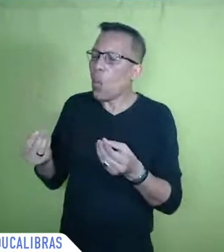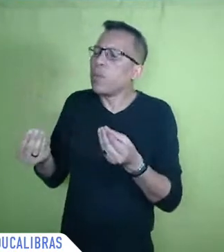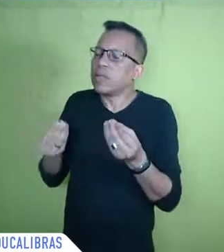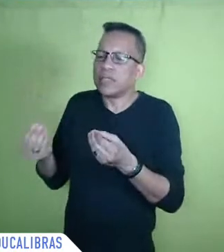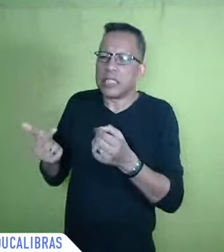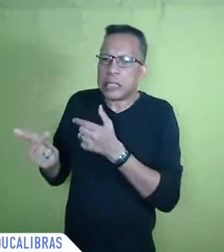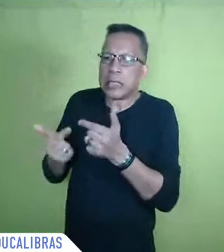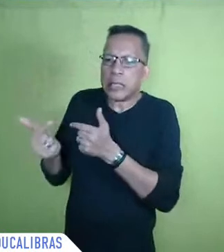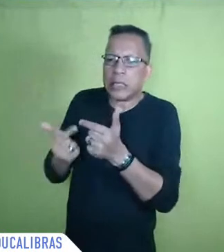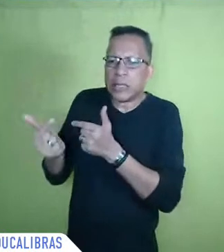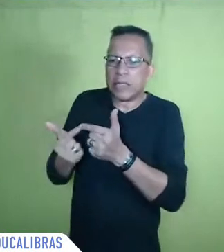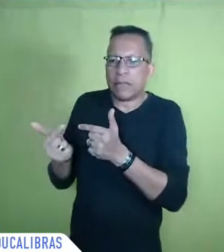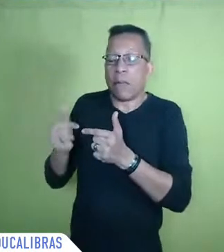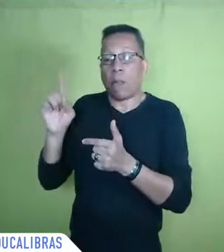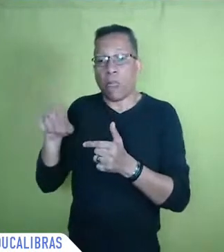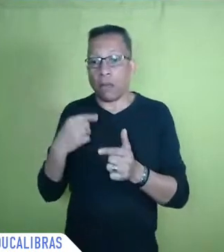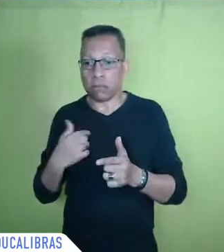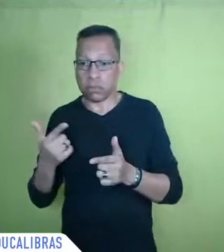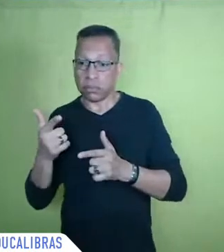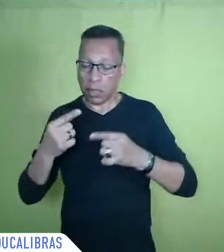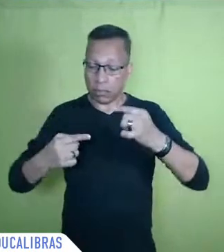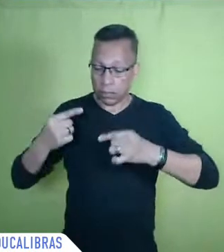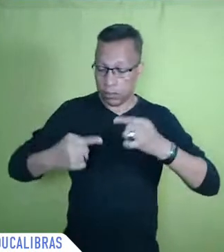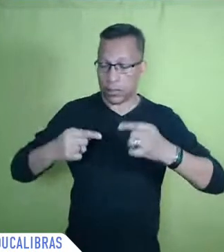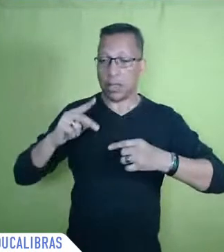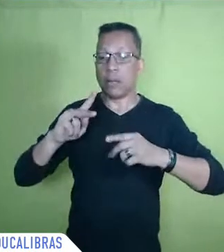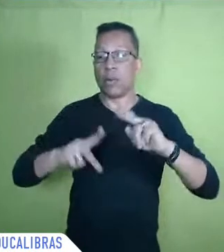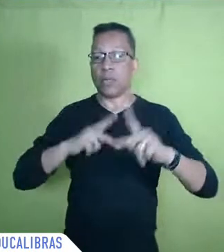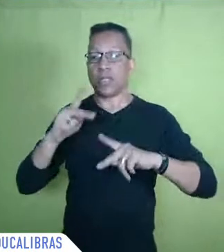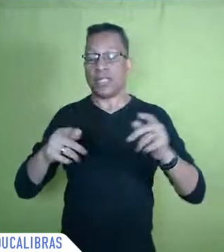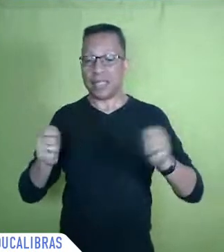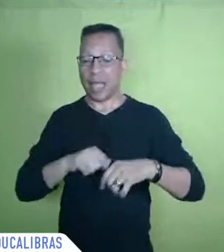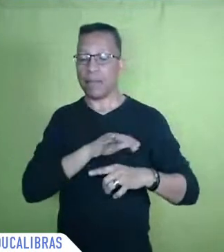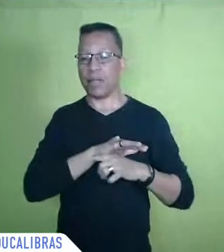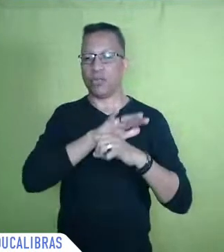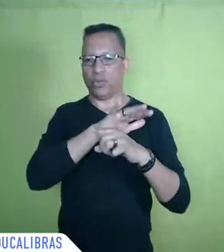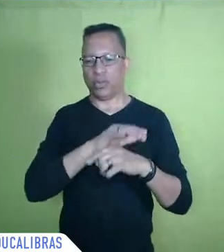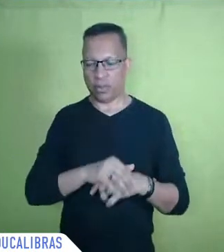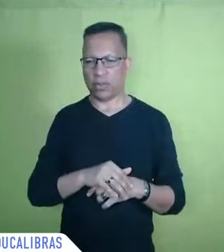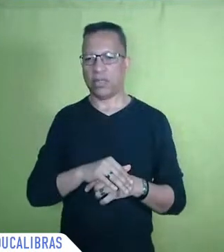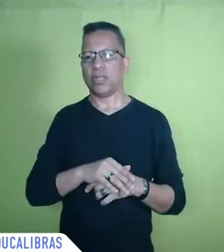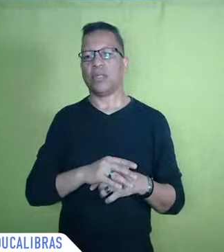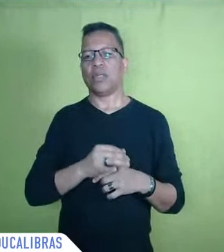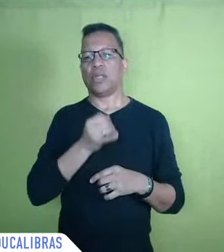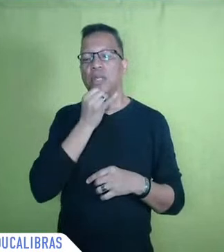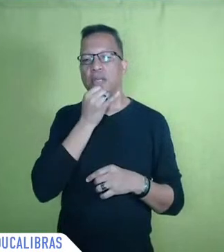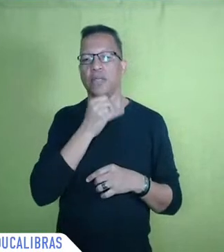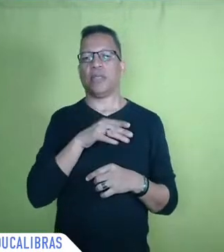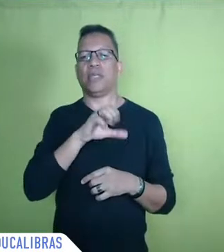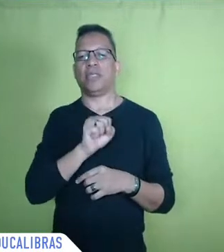the government to continue to act. There are some public policy mechanisms that can